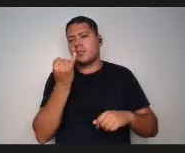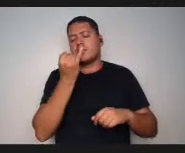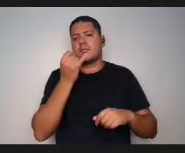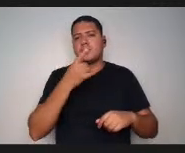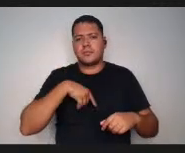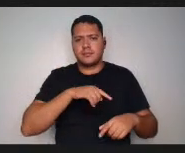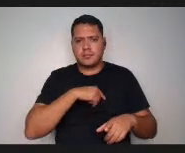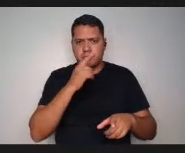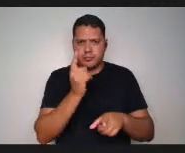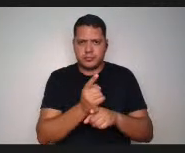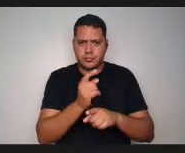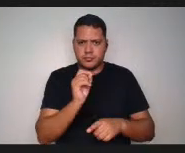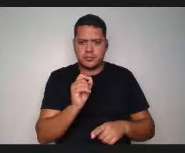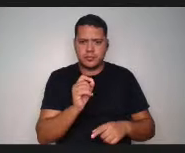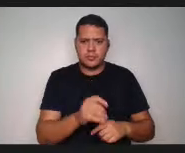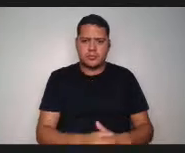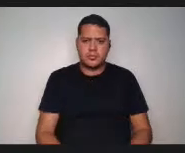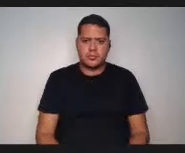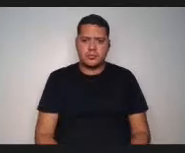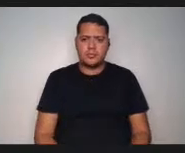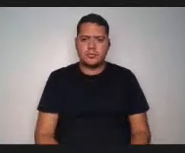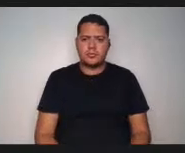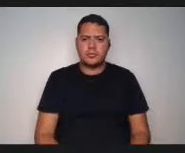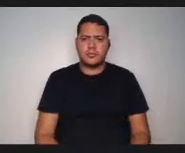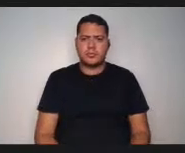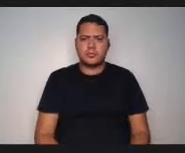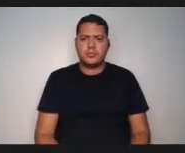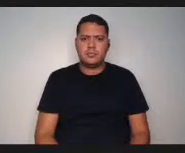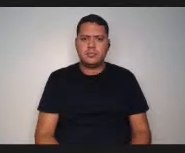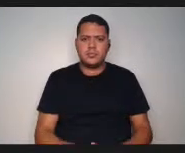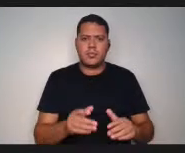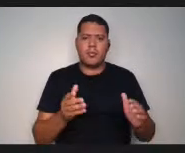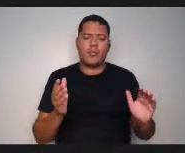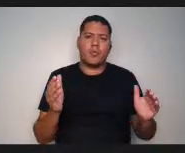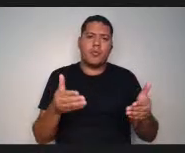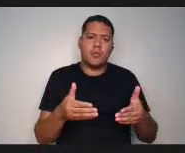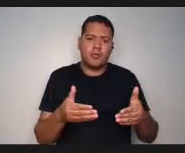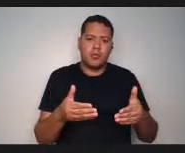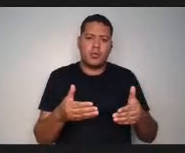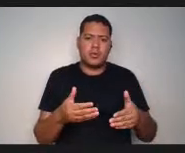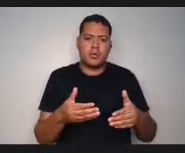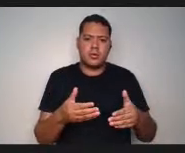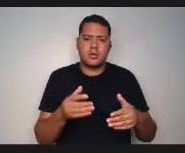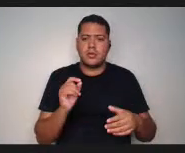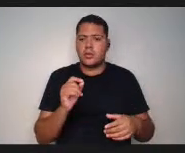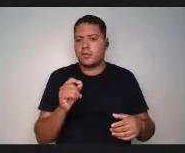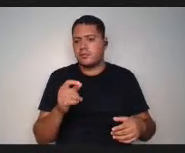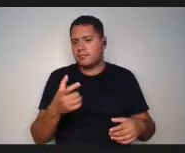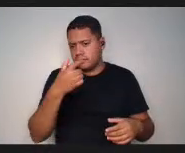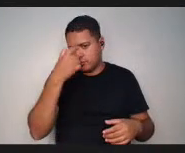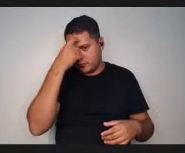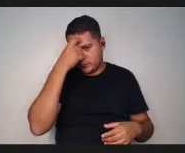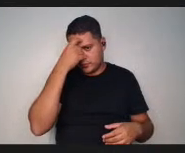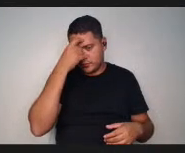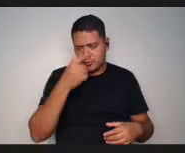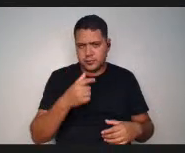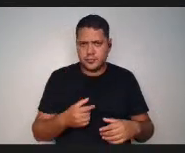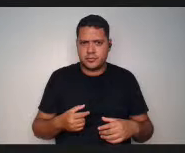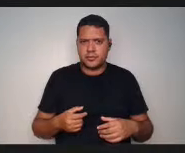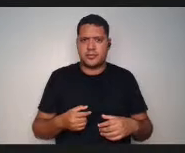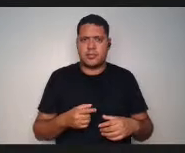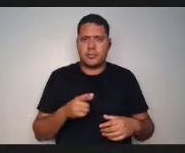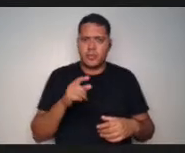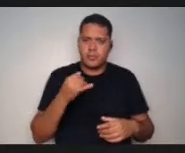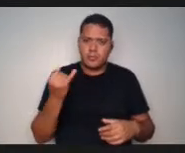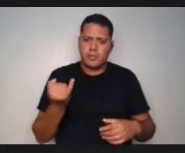focusing on increasing awareness of the impacts of stress. And how do you do that? One of the ways is to actually create a mechanism by